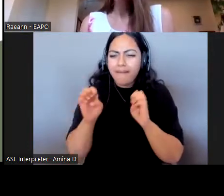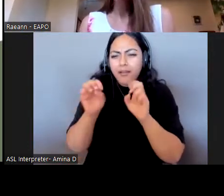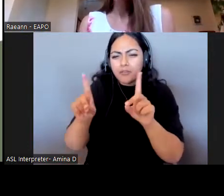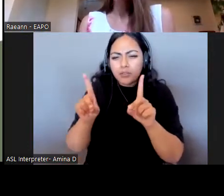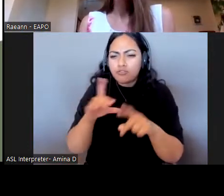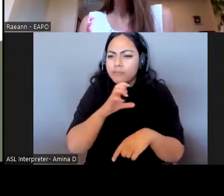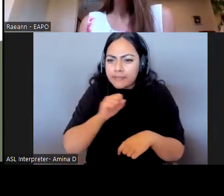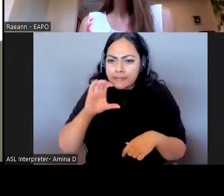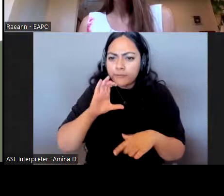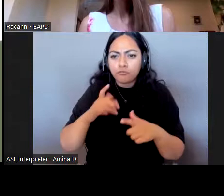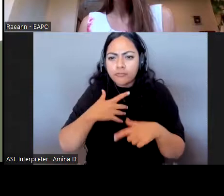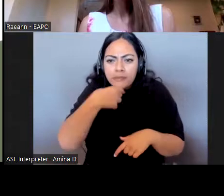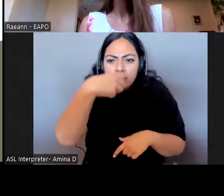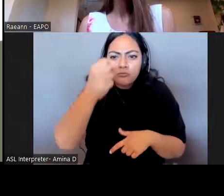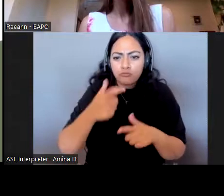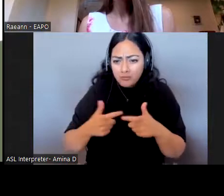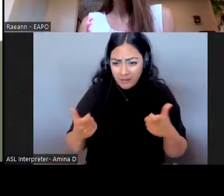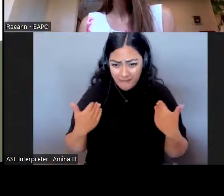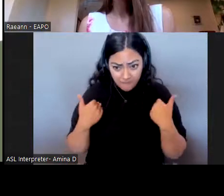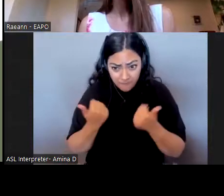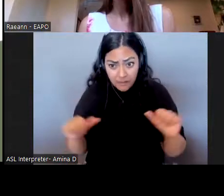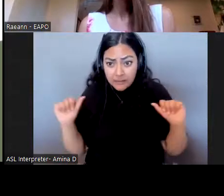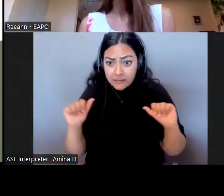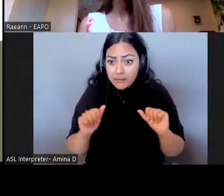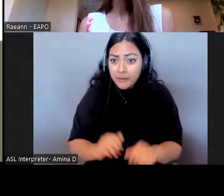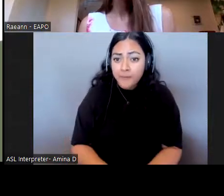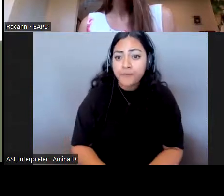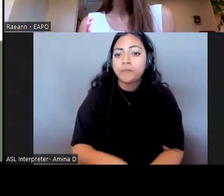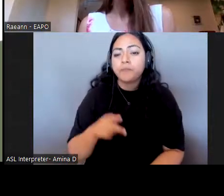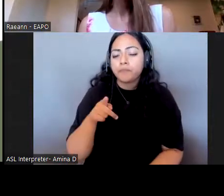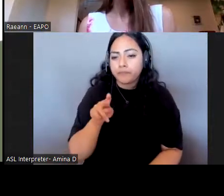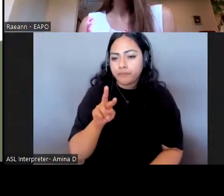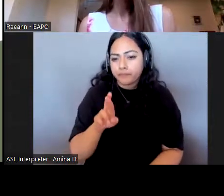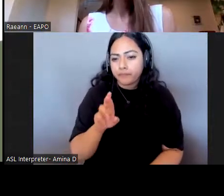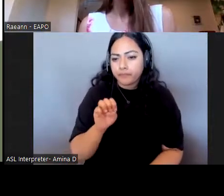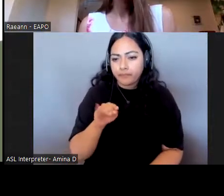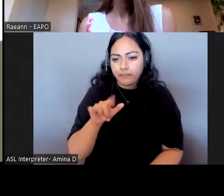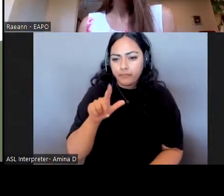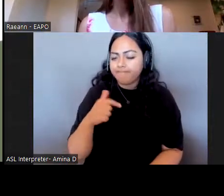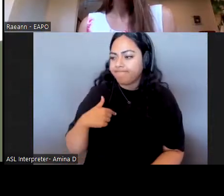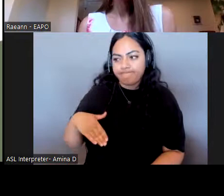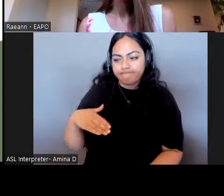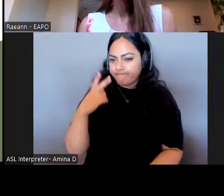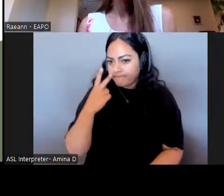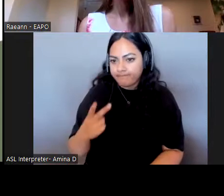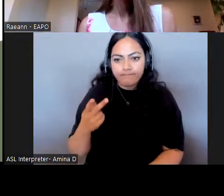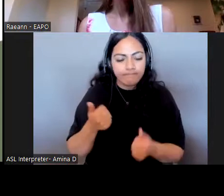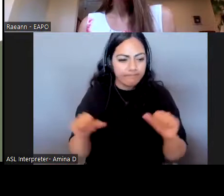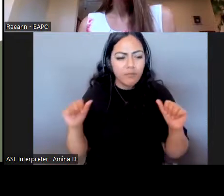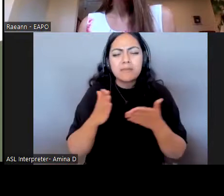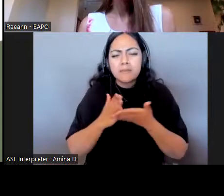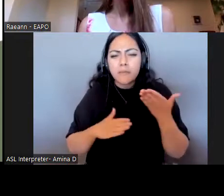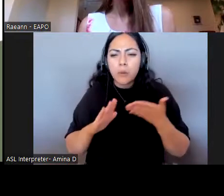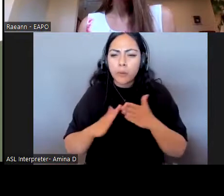general? I have not seen any. I do know some community organizations